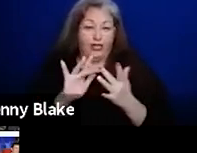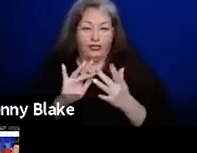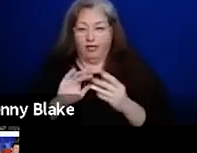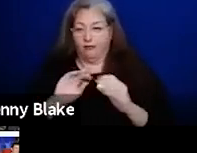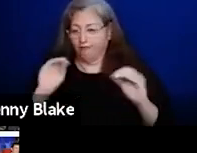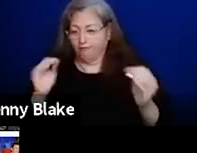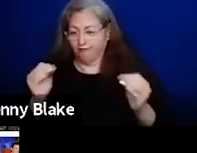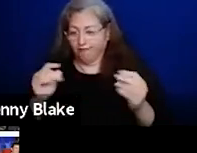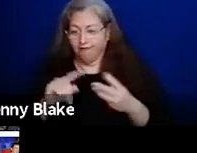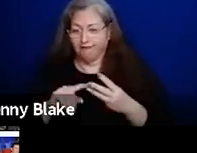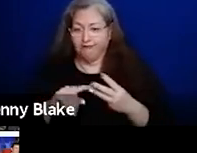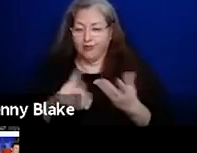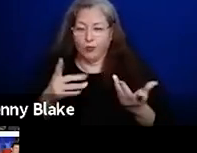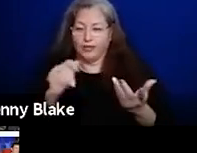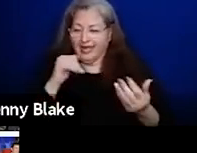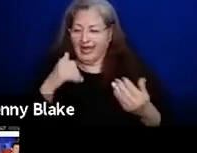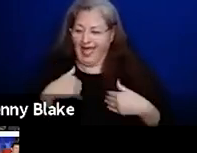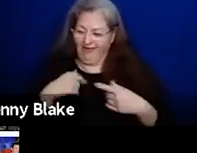have words.